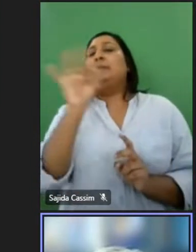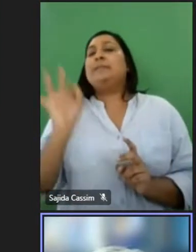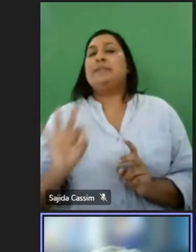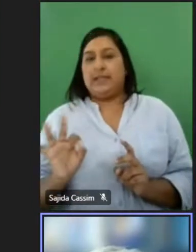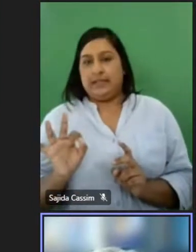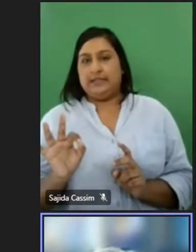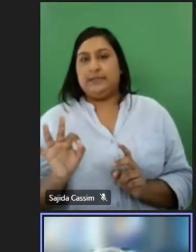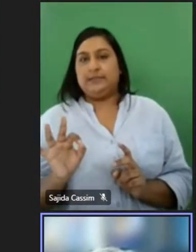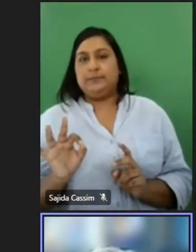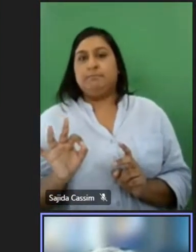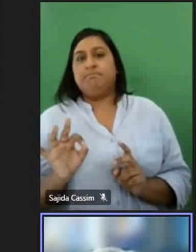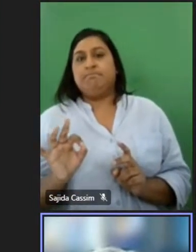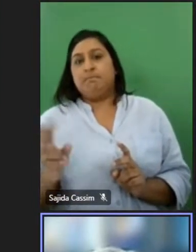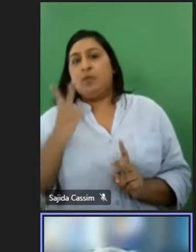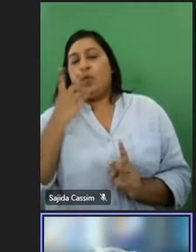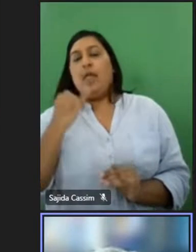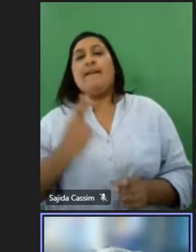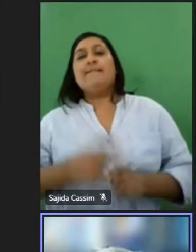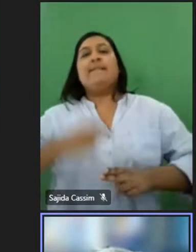be out.